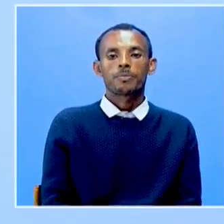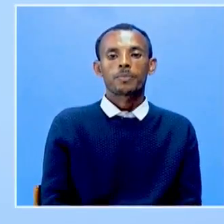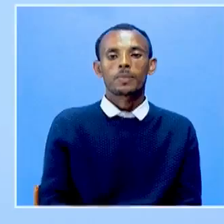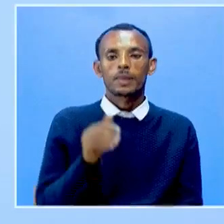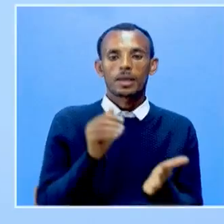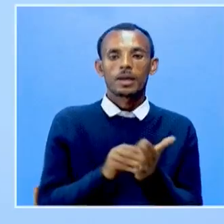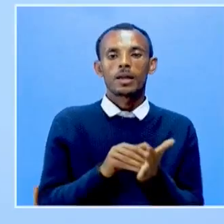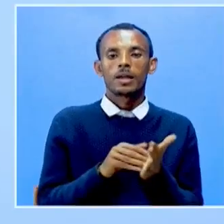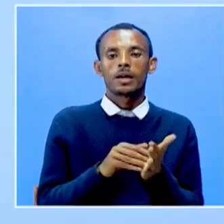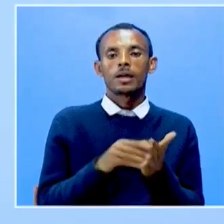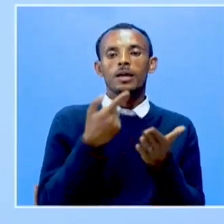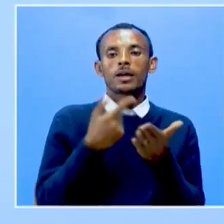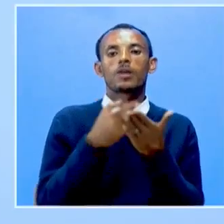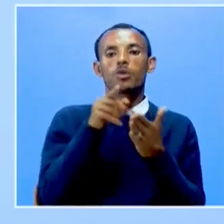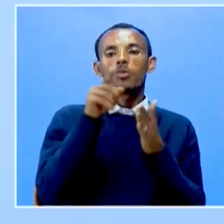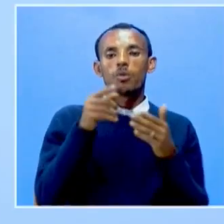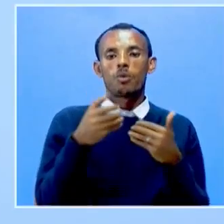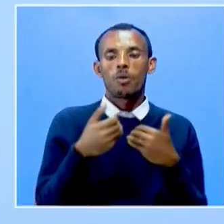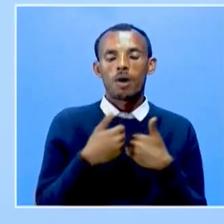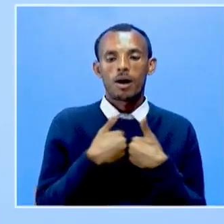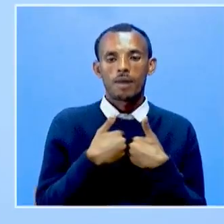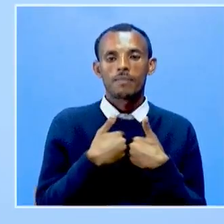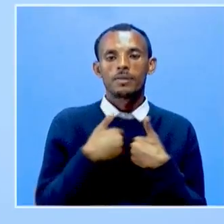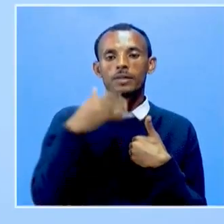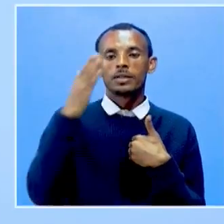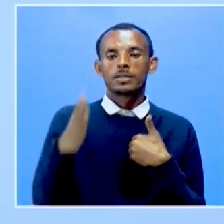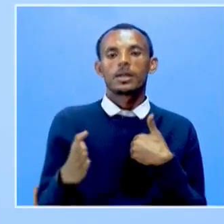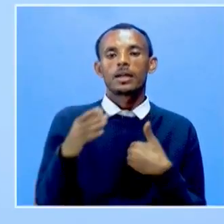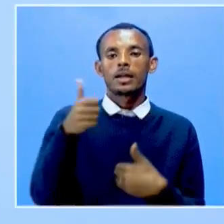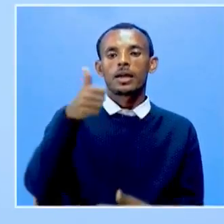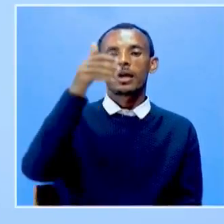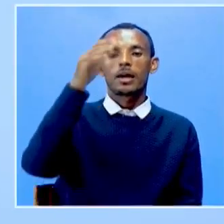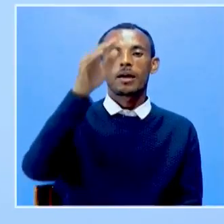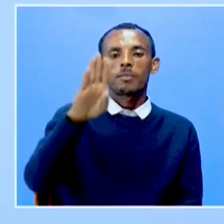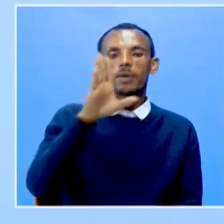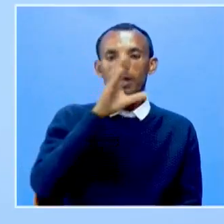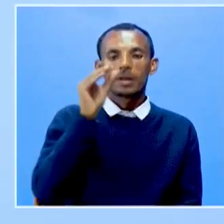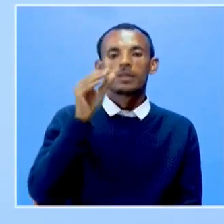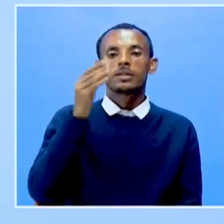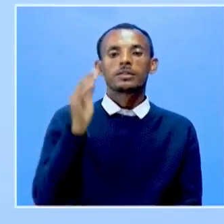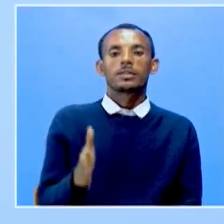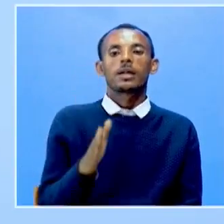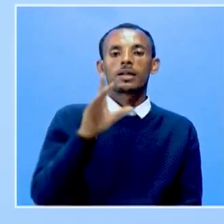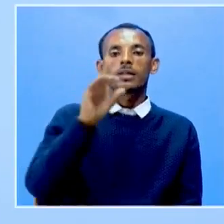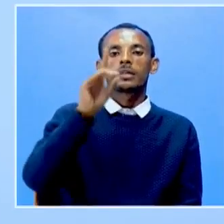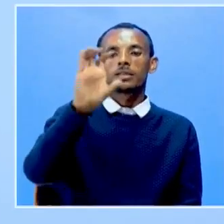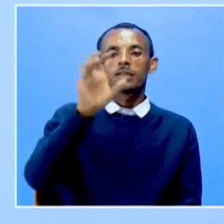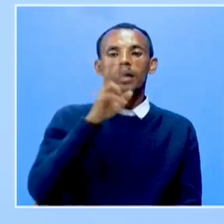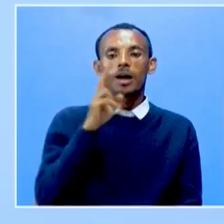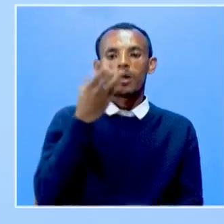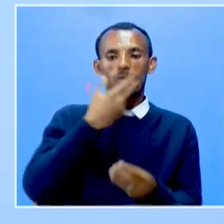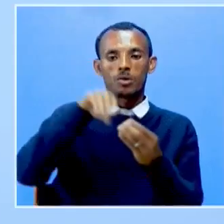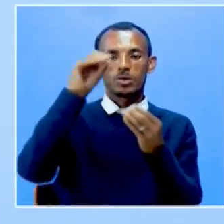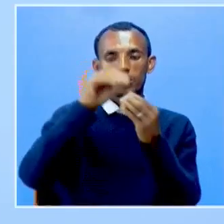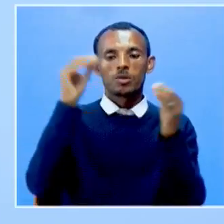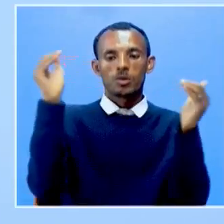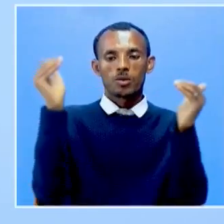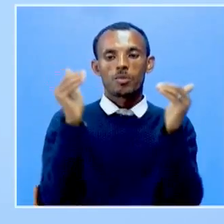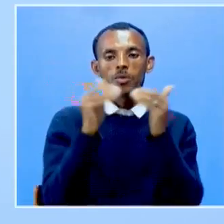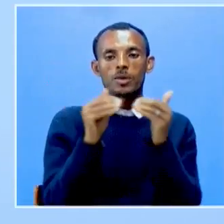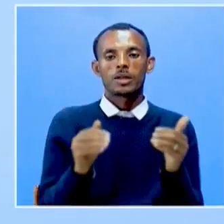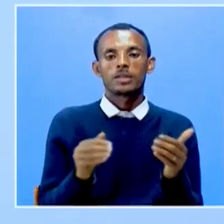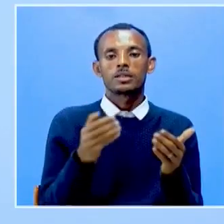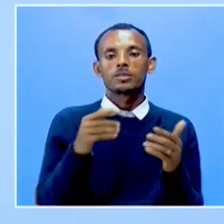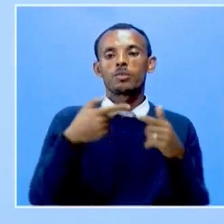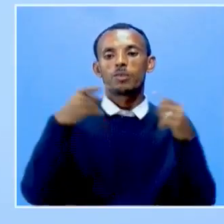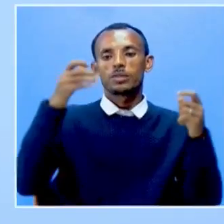Again, here you have side AB and side DC are also congruent, the opposite sides of a